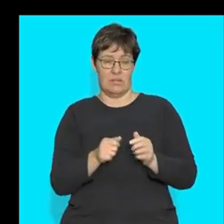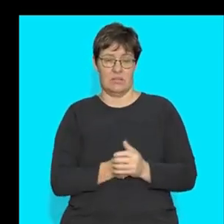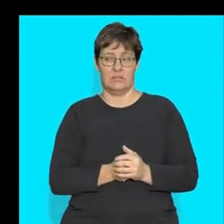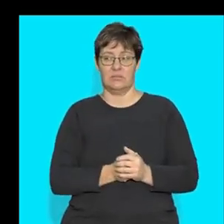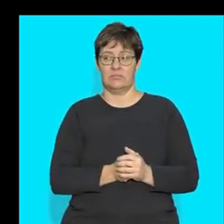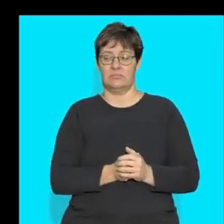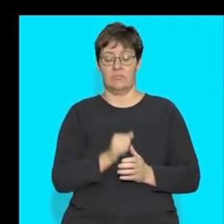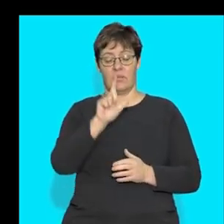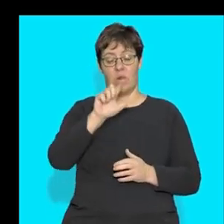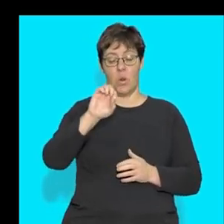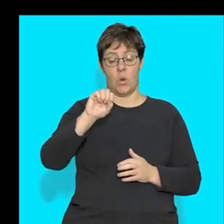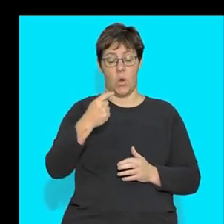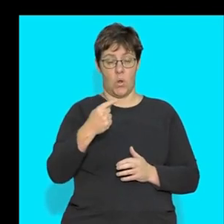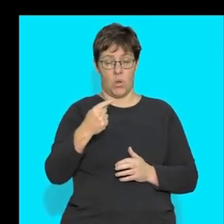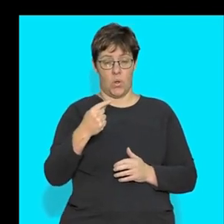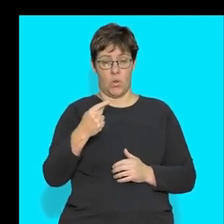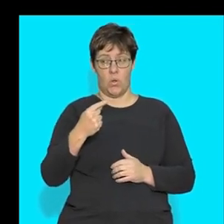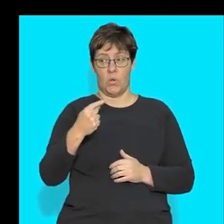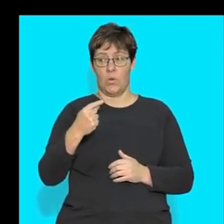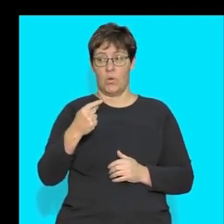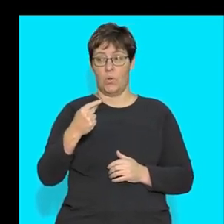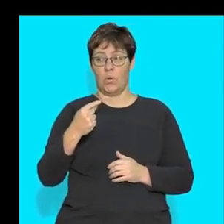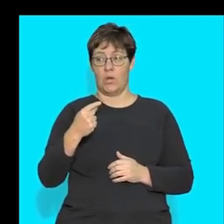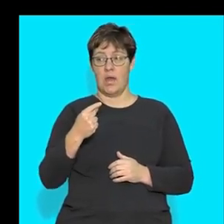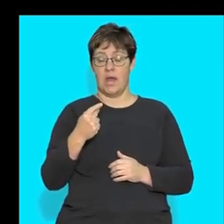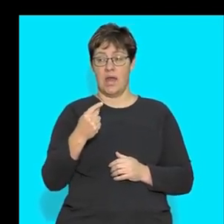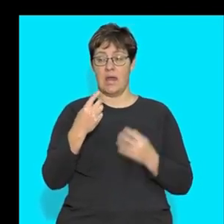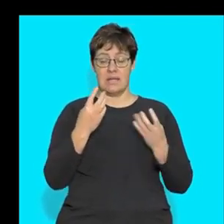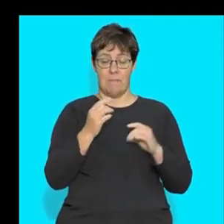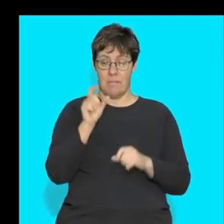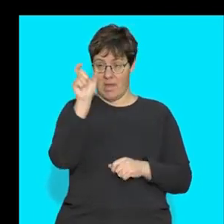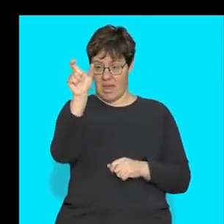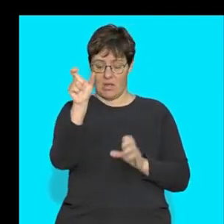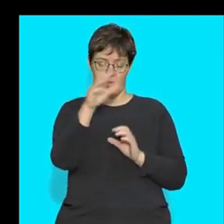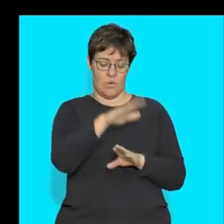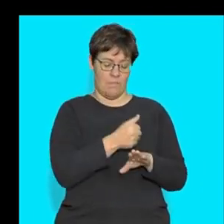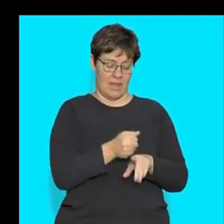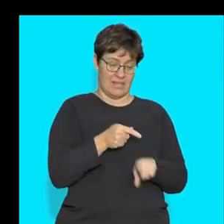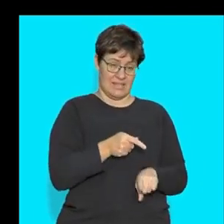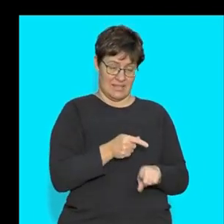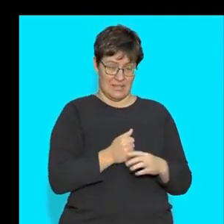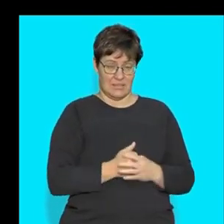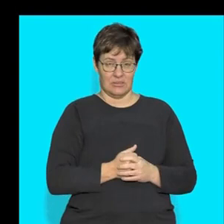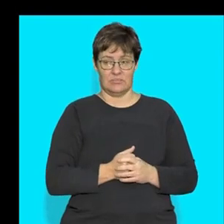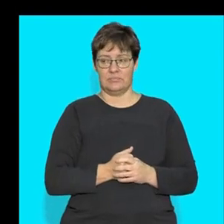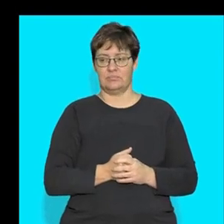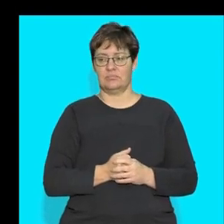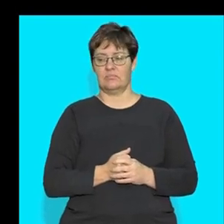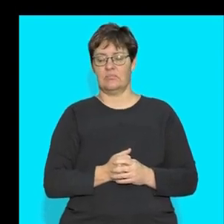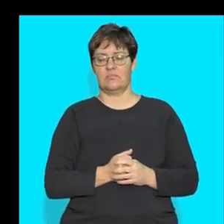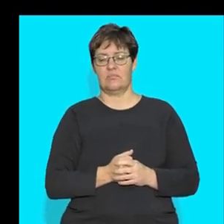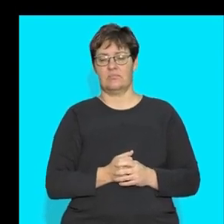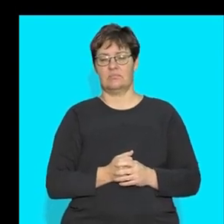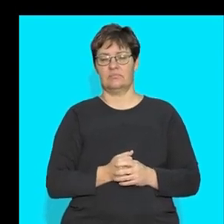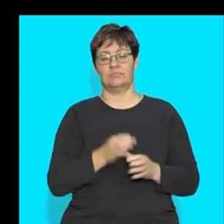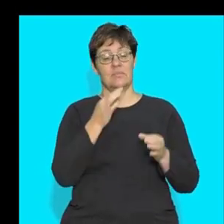to the log of a number to a base, right? So in simple